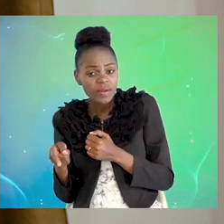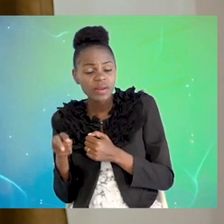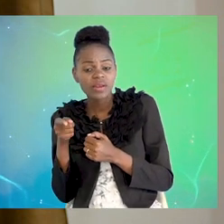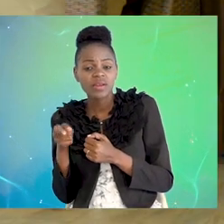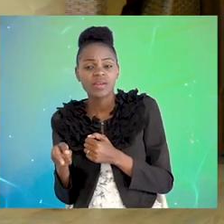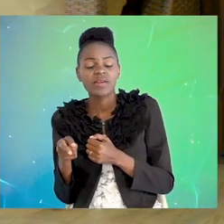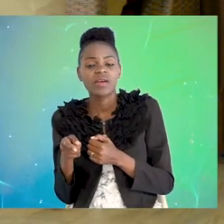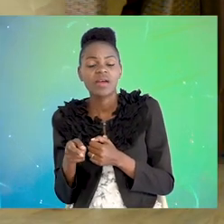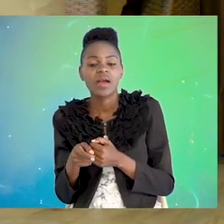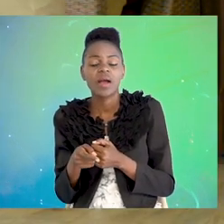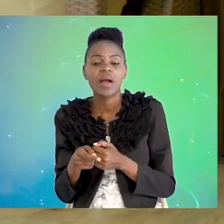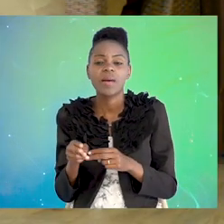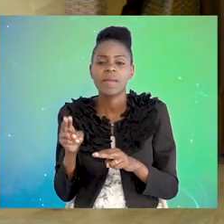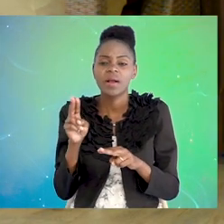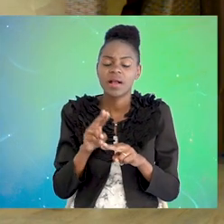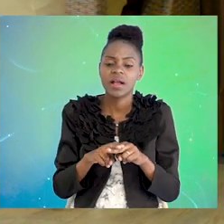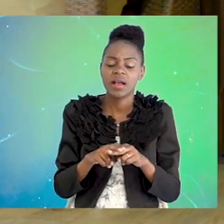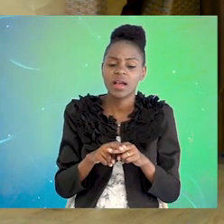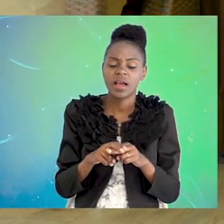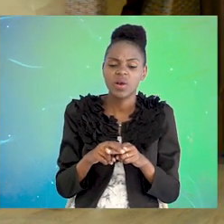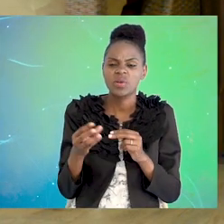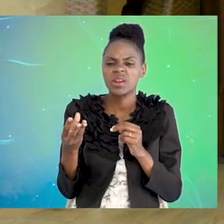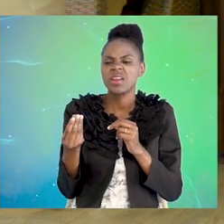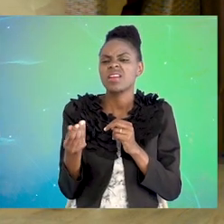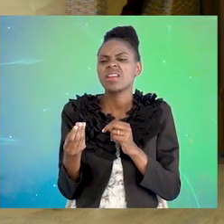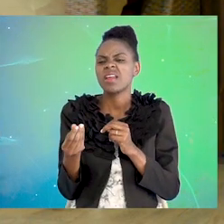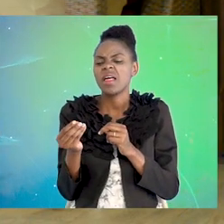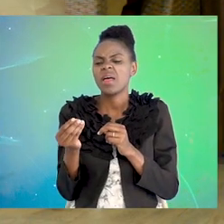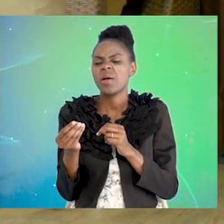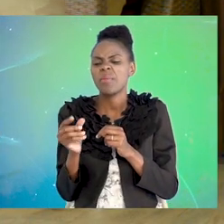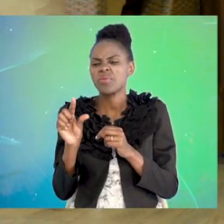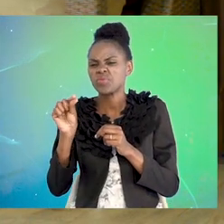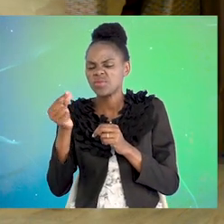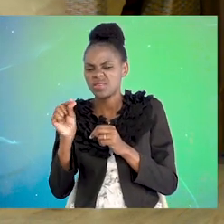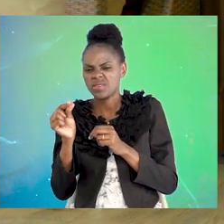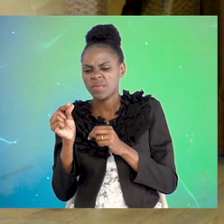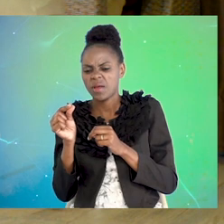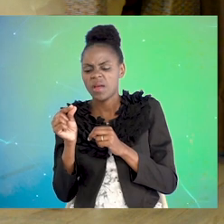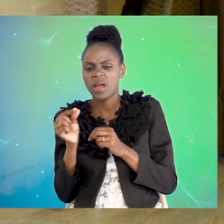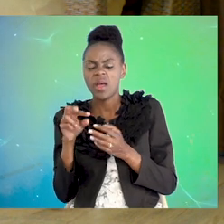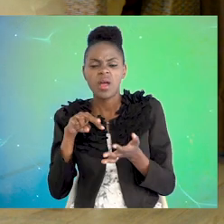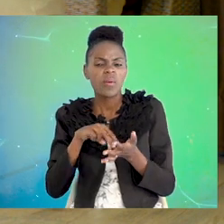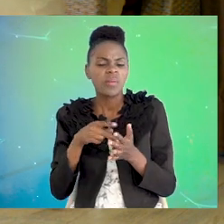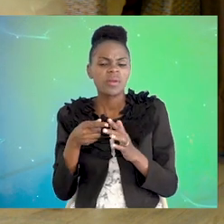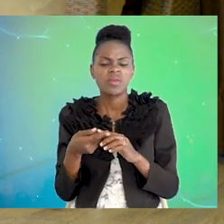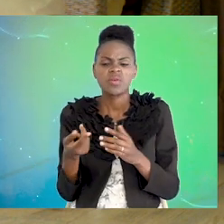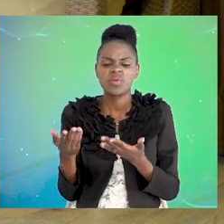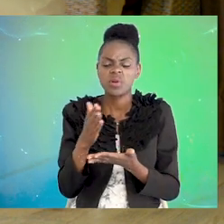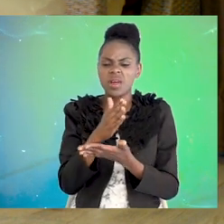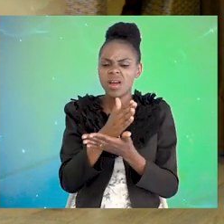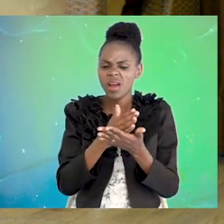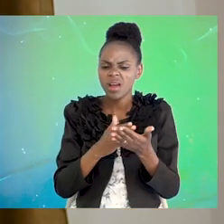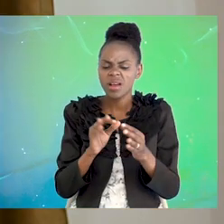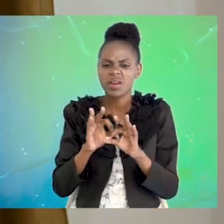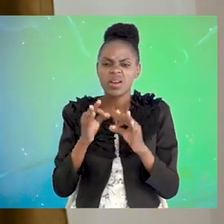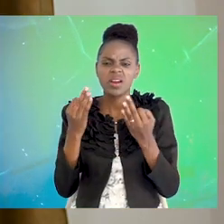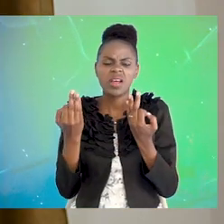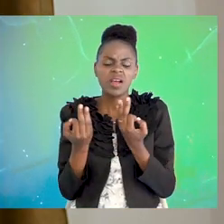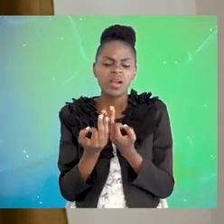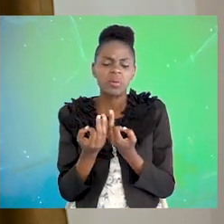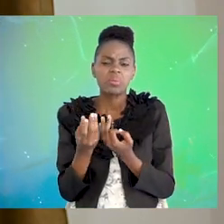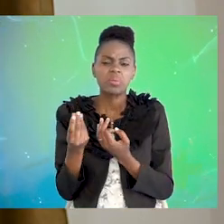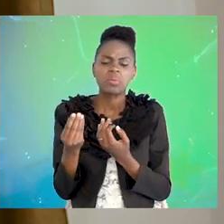call a catastrophic economic burden on the family. By that we mean that nearly half of their household income, more